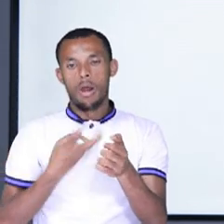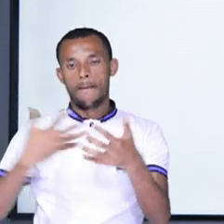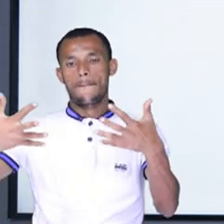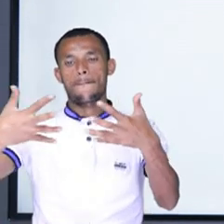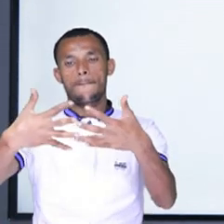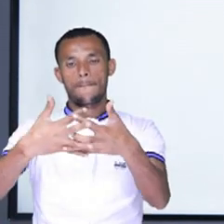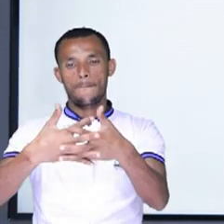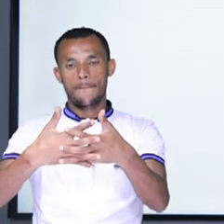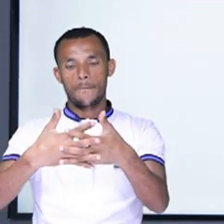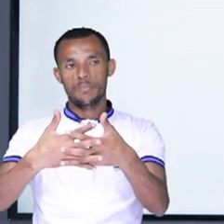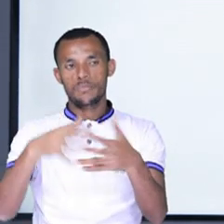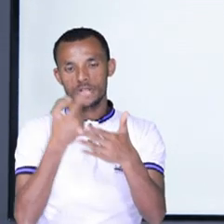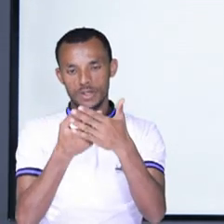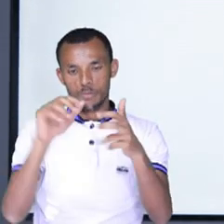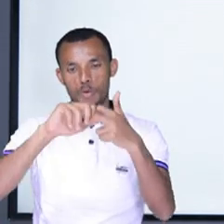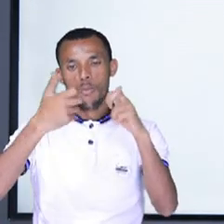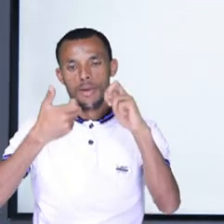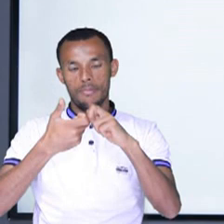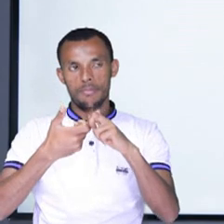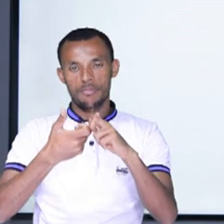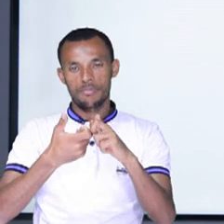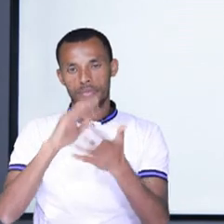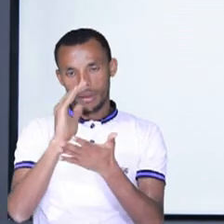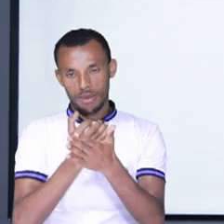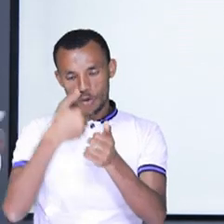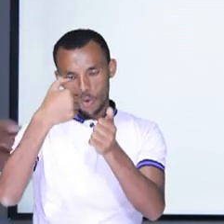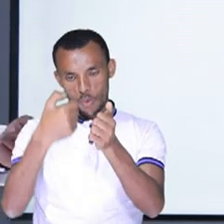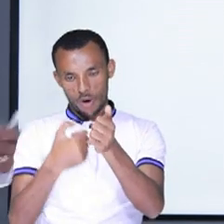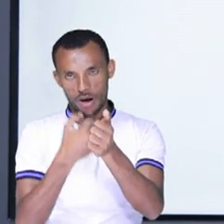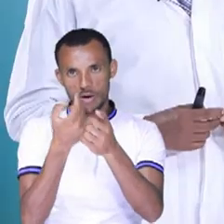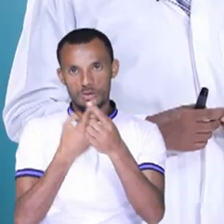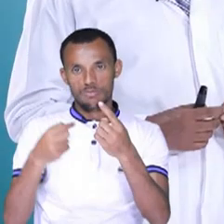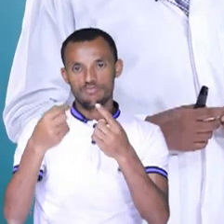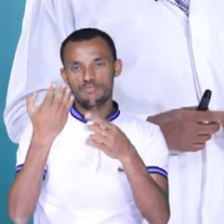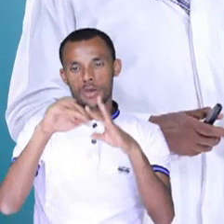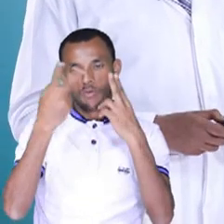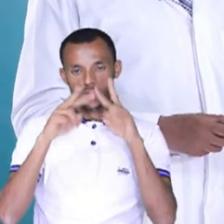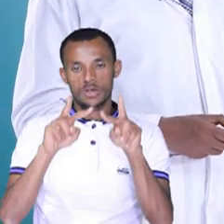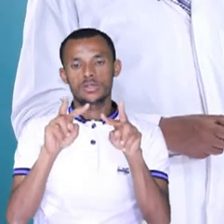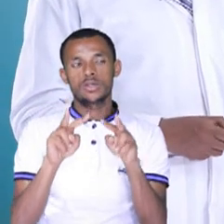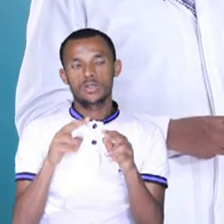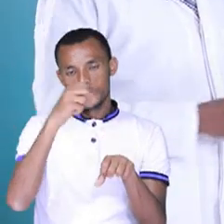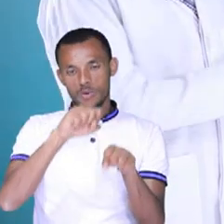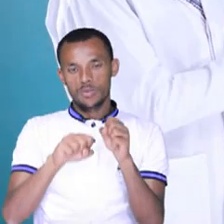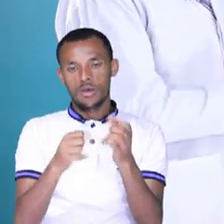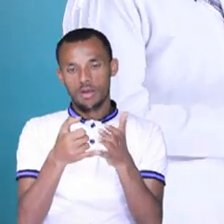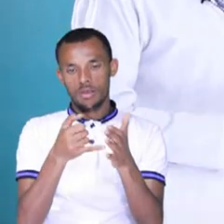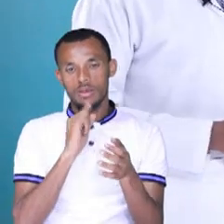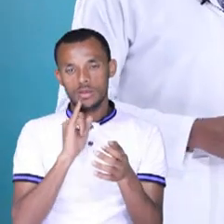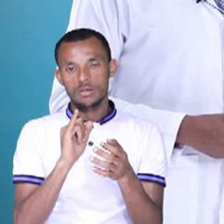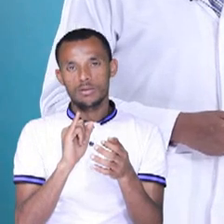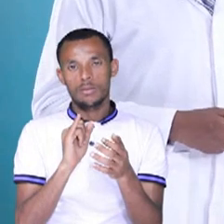up. So this problem takes order into consideration, so that it is